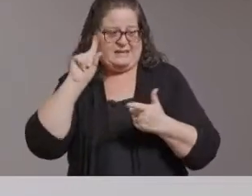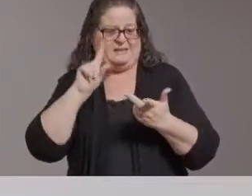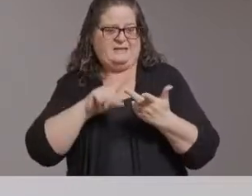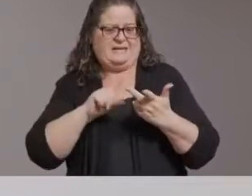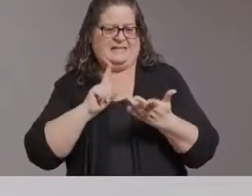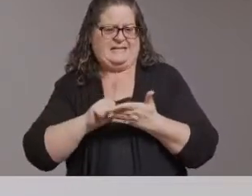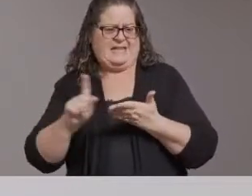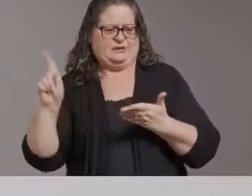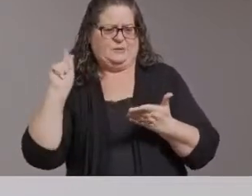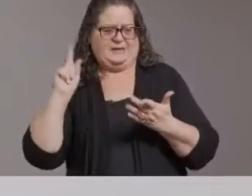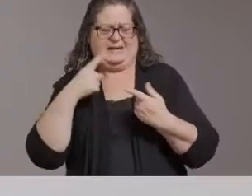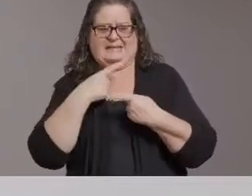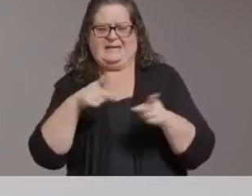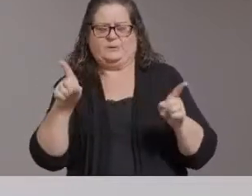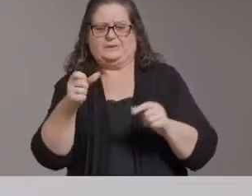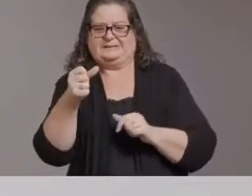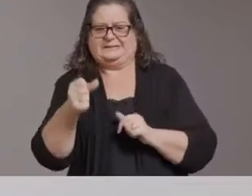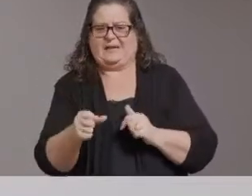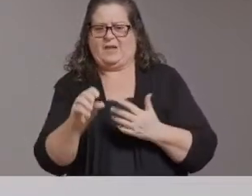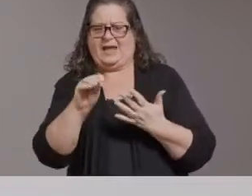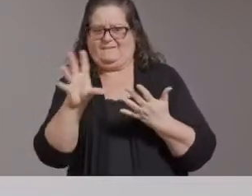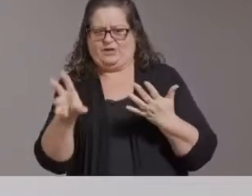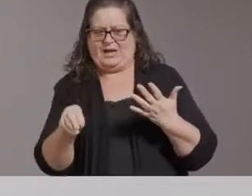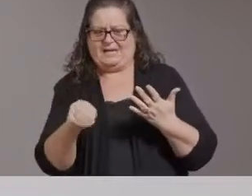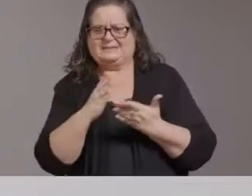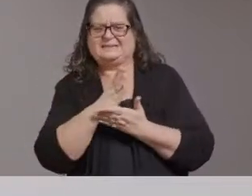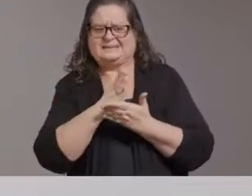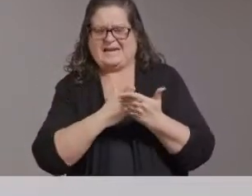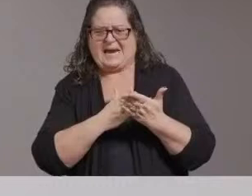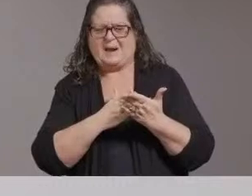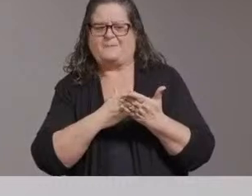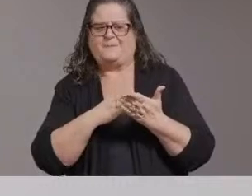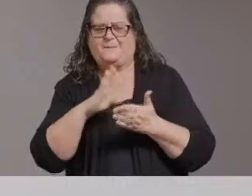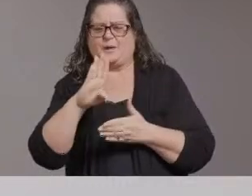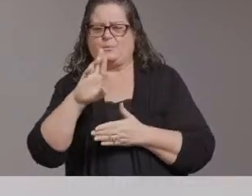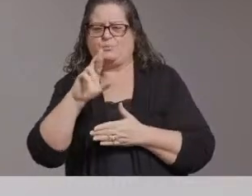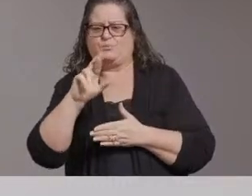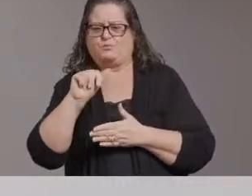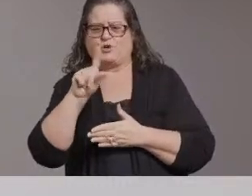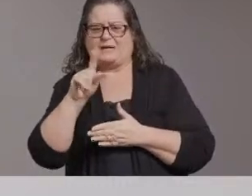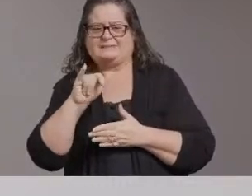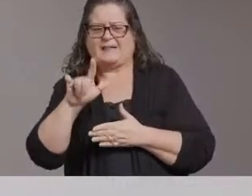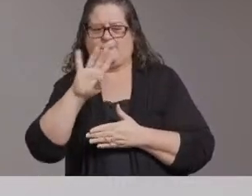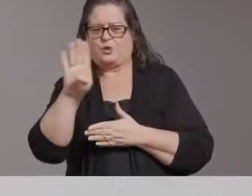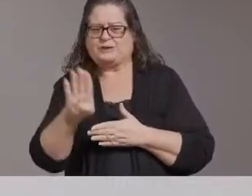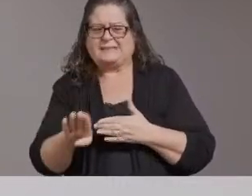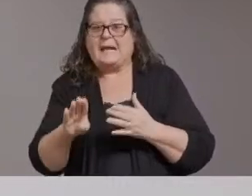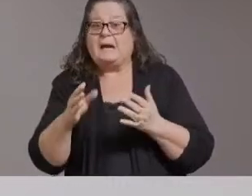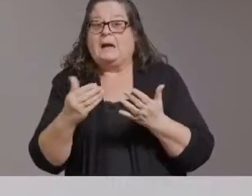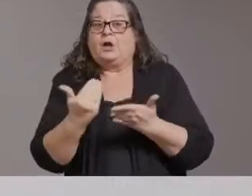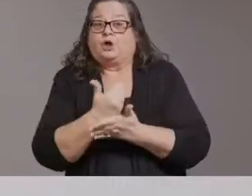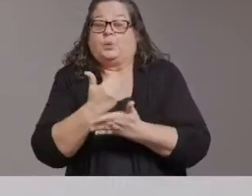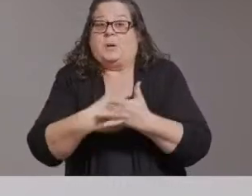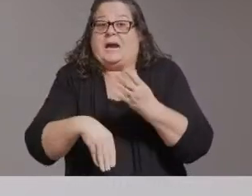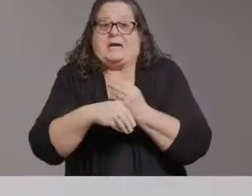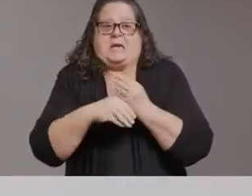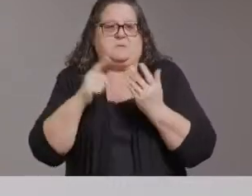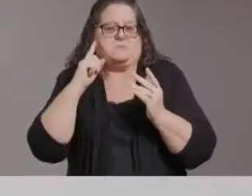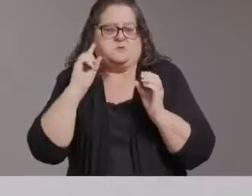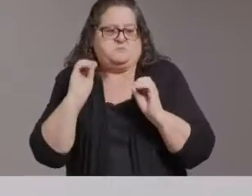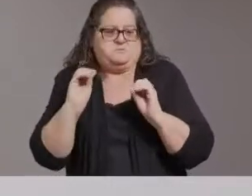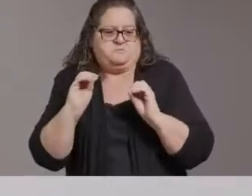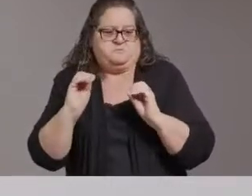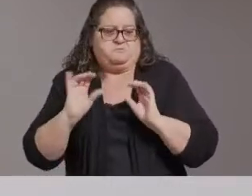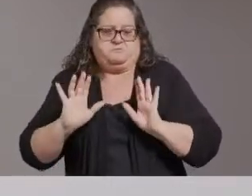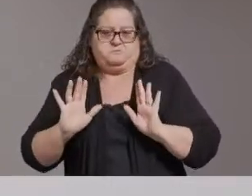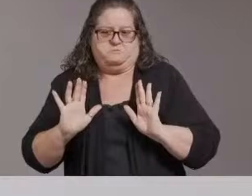think we've got a couple of the Brazil. Other than that, I'm not aware of any newer ones that we've gotten. Sounds good to me. Thank you very much.